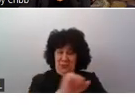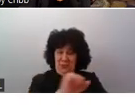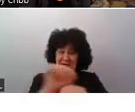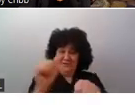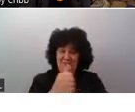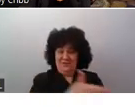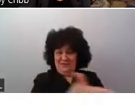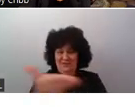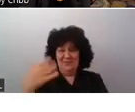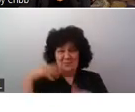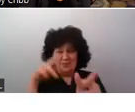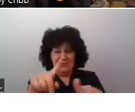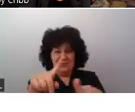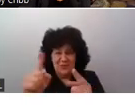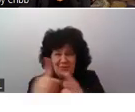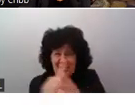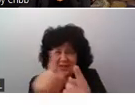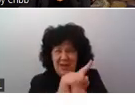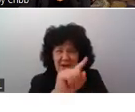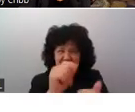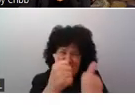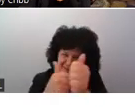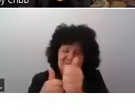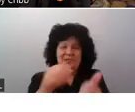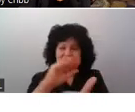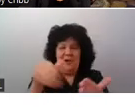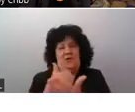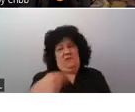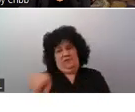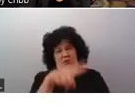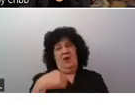to know all of you as we go into this great adventure together. So you all have a great rest of your day. Thank you.